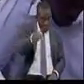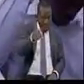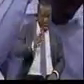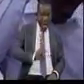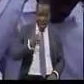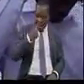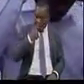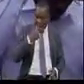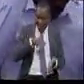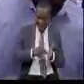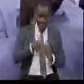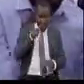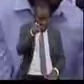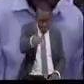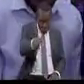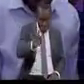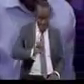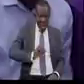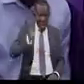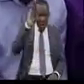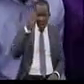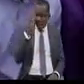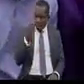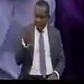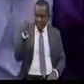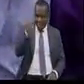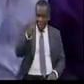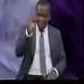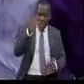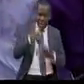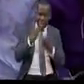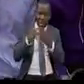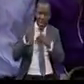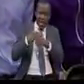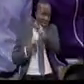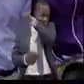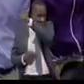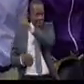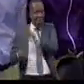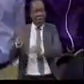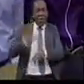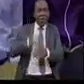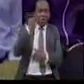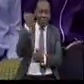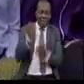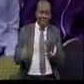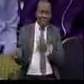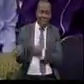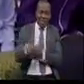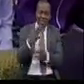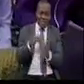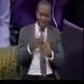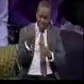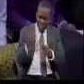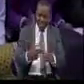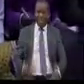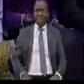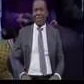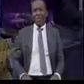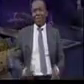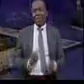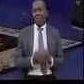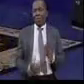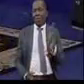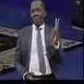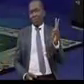the finishing line. Look at number two. Number two, we're looking at progressively